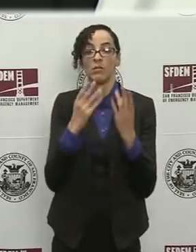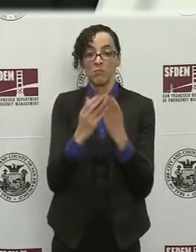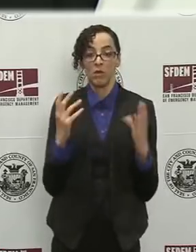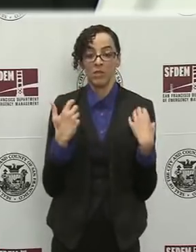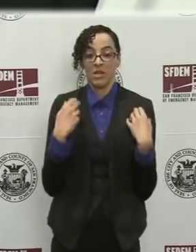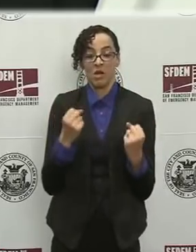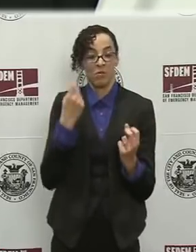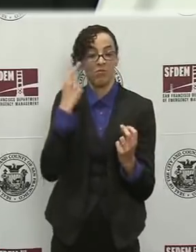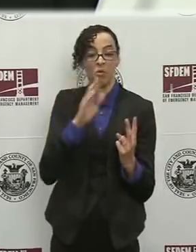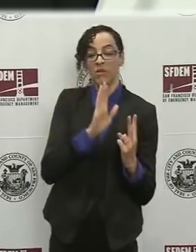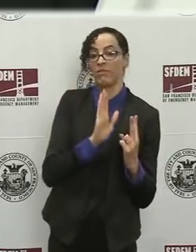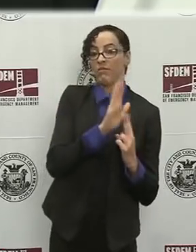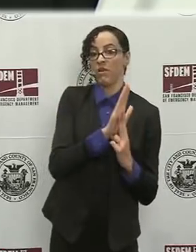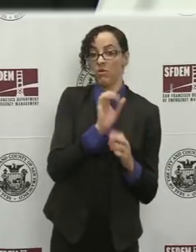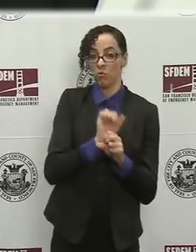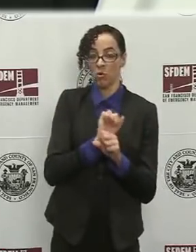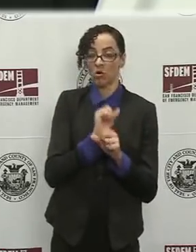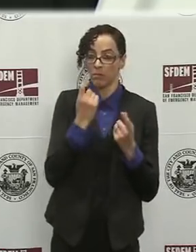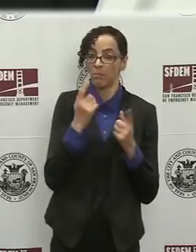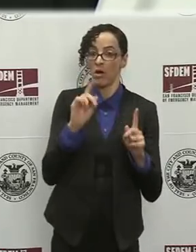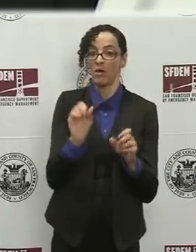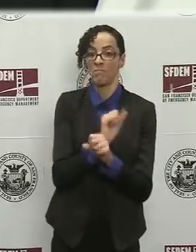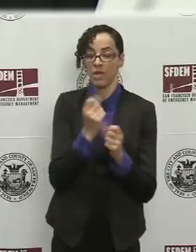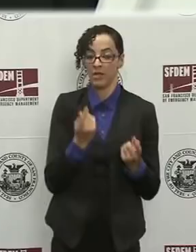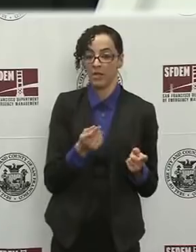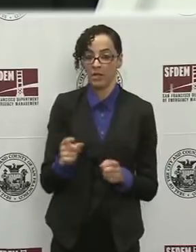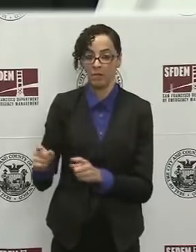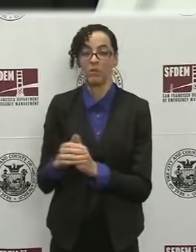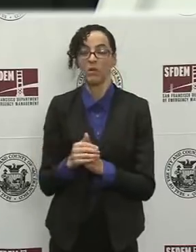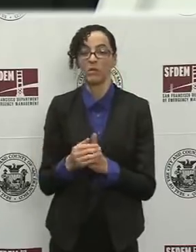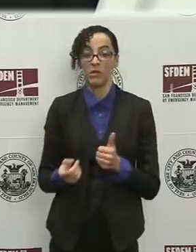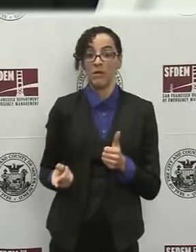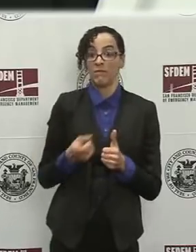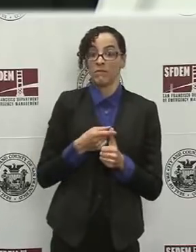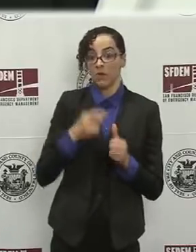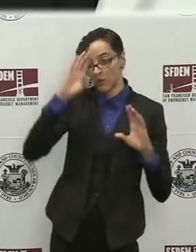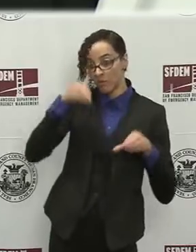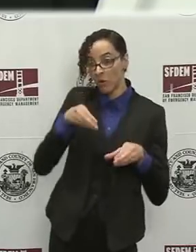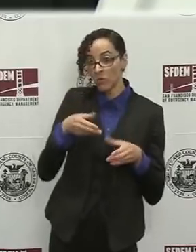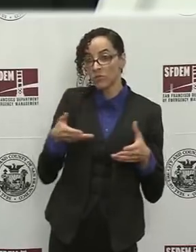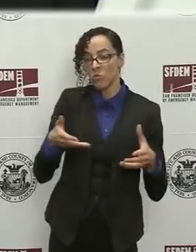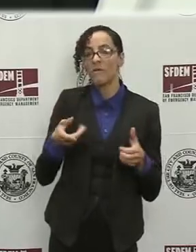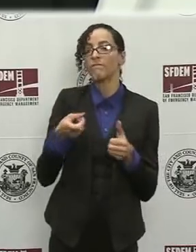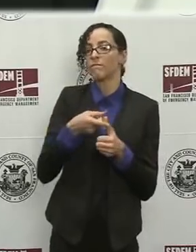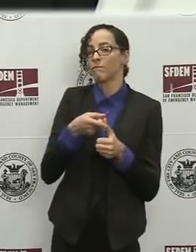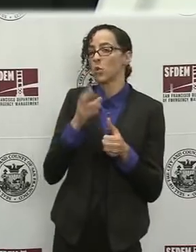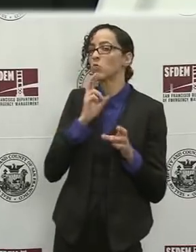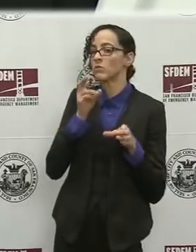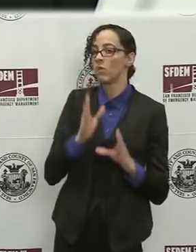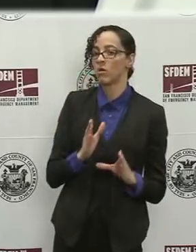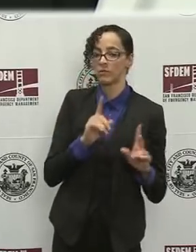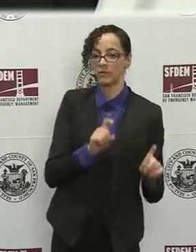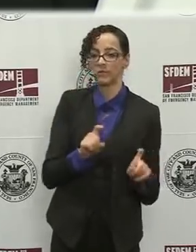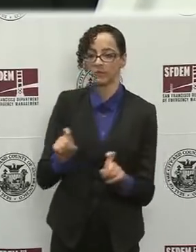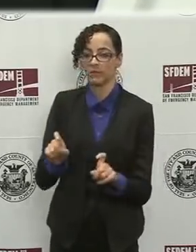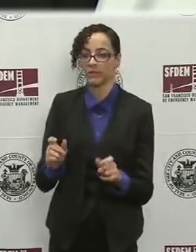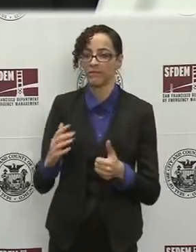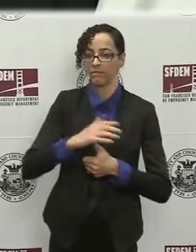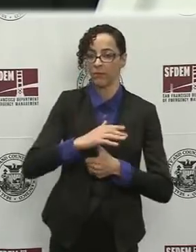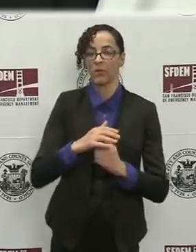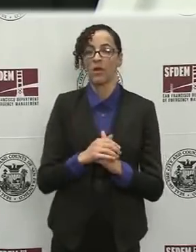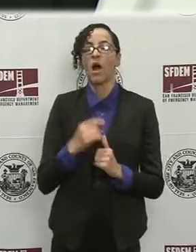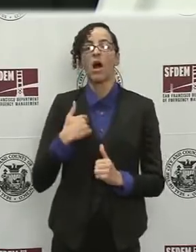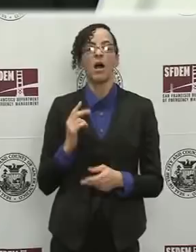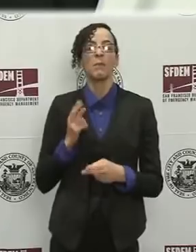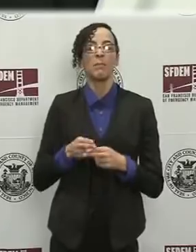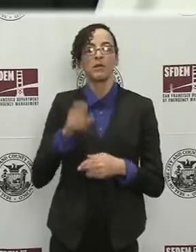making this happen. The initial focus will be on first responders that I mentioned earlier, and as we ramp up,